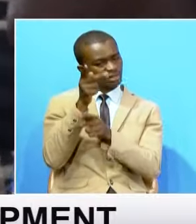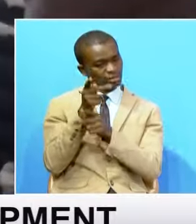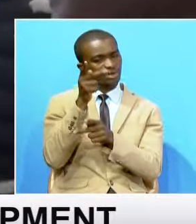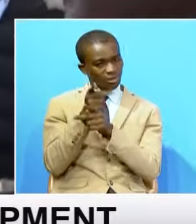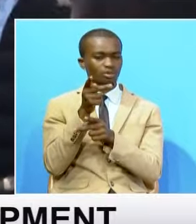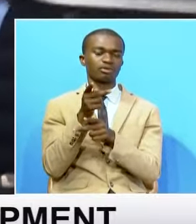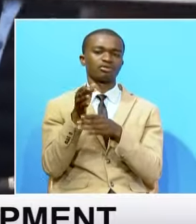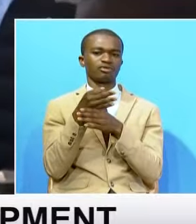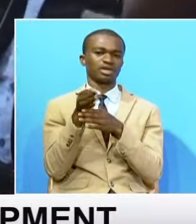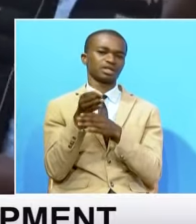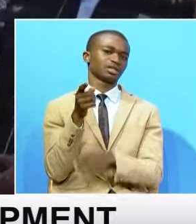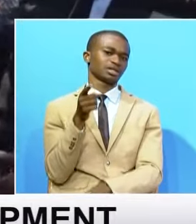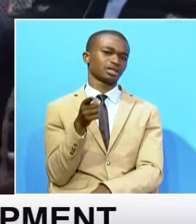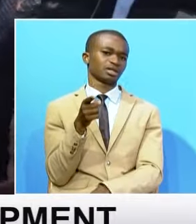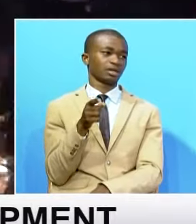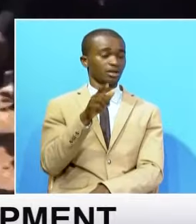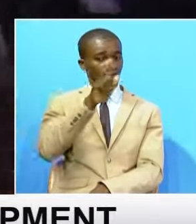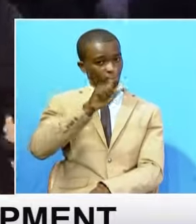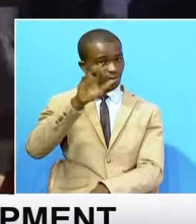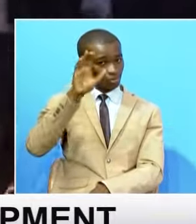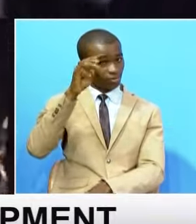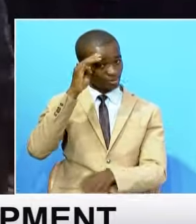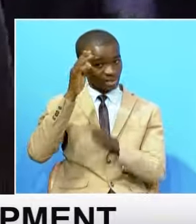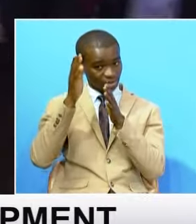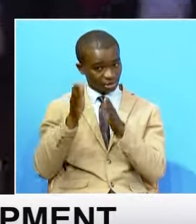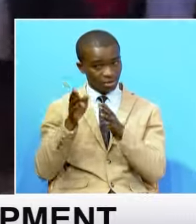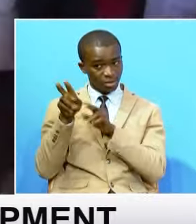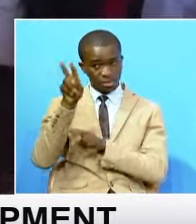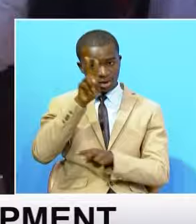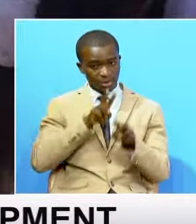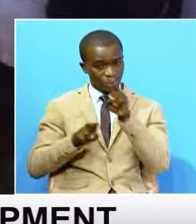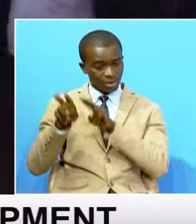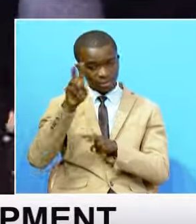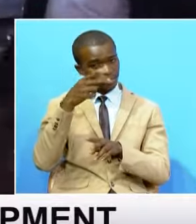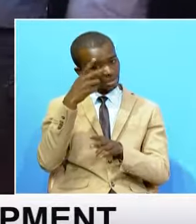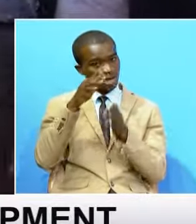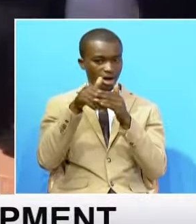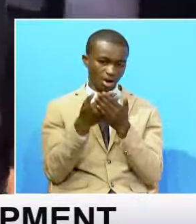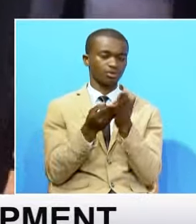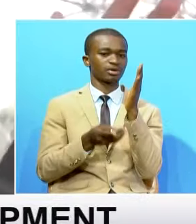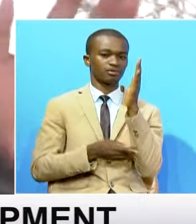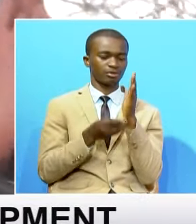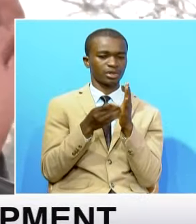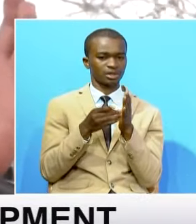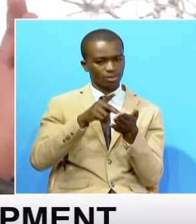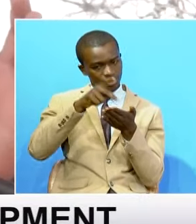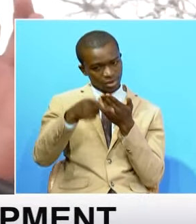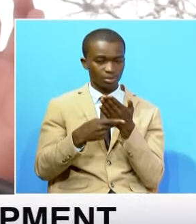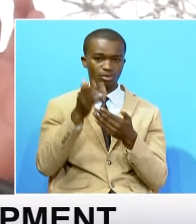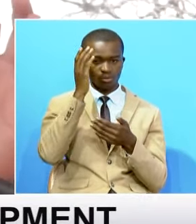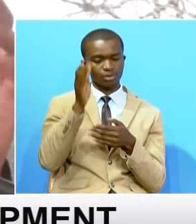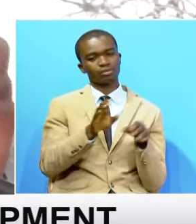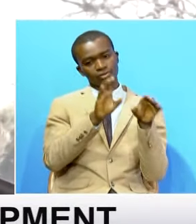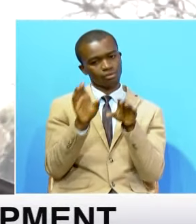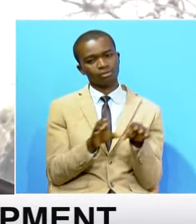Lwapula province minister to undertake an aerial survey of the province to ascertain how developmental programs will be implemented in the province.